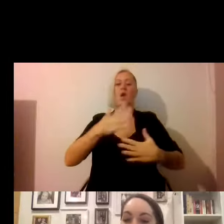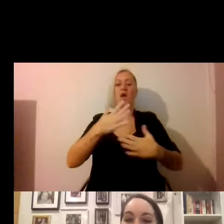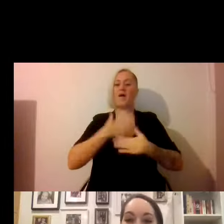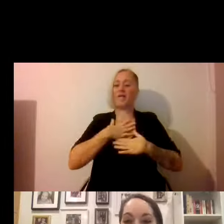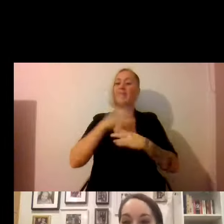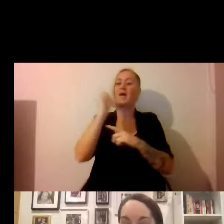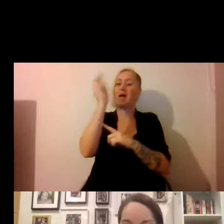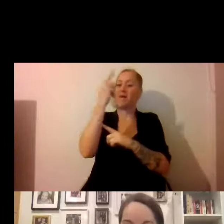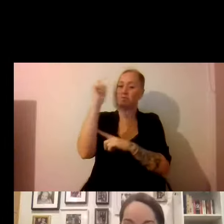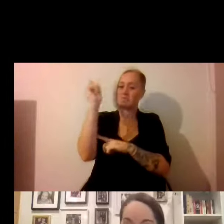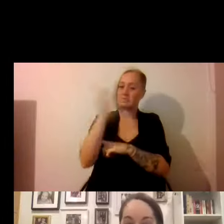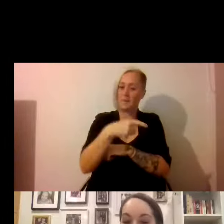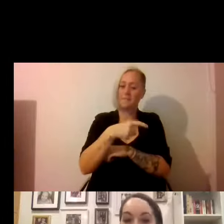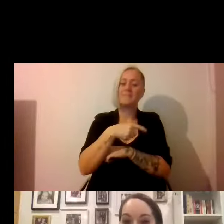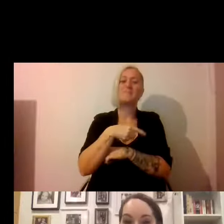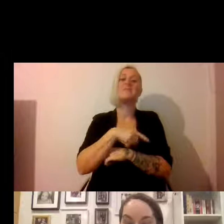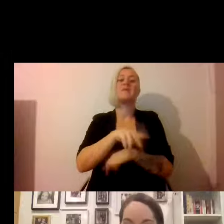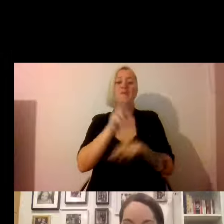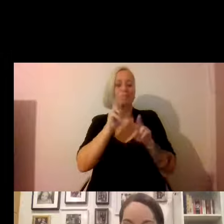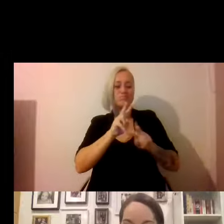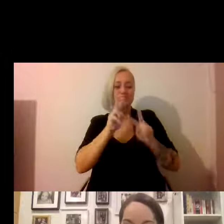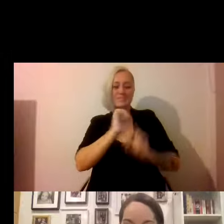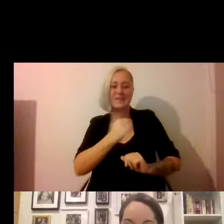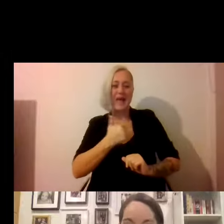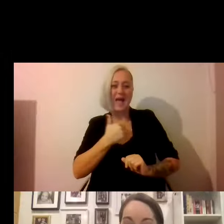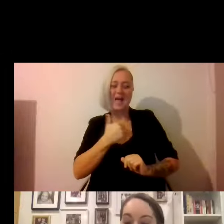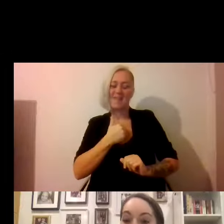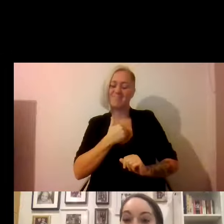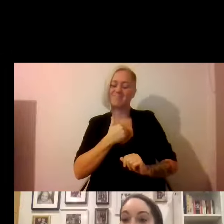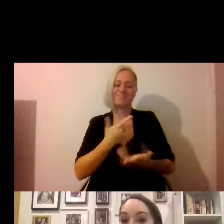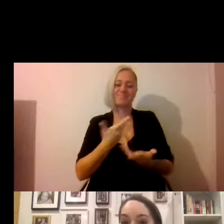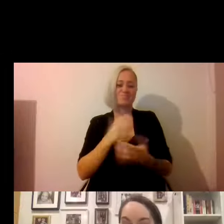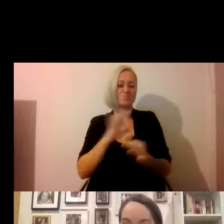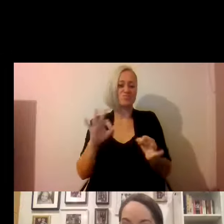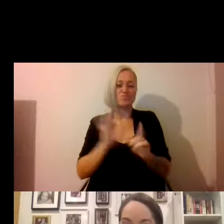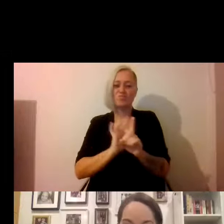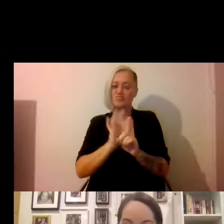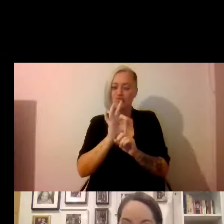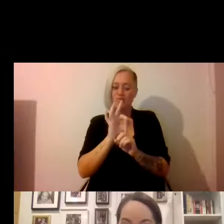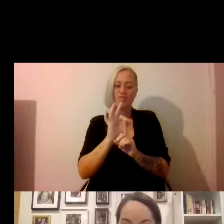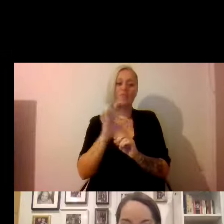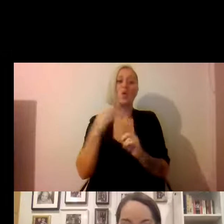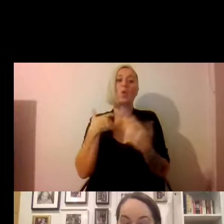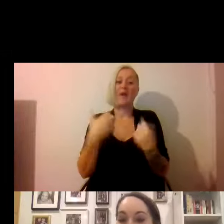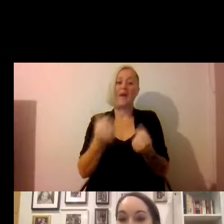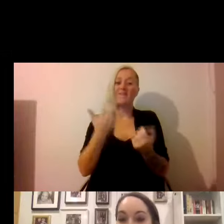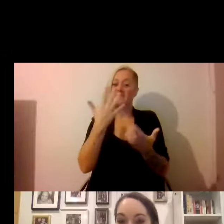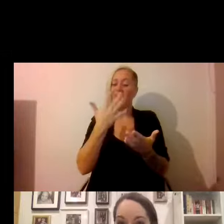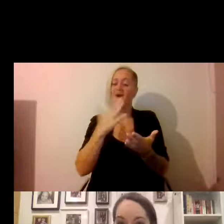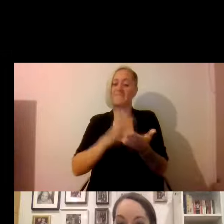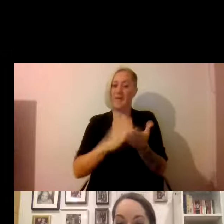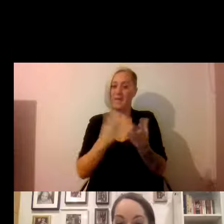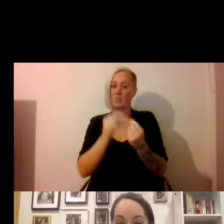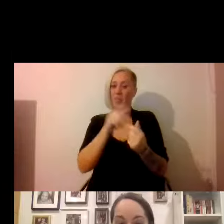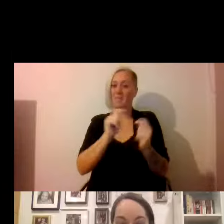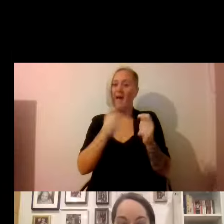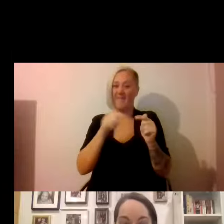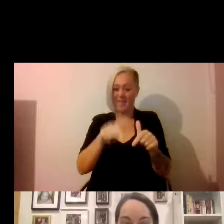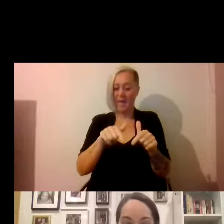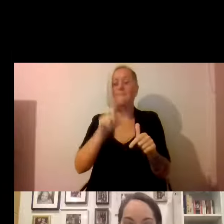was monitored for heart troubles that weren't improving. We had 5 months with him after that, but he never returned home.